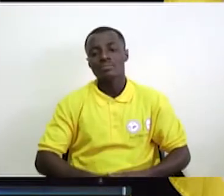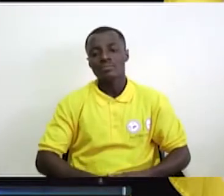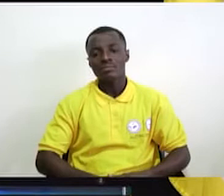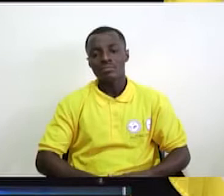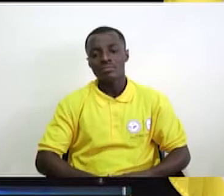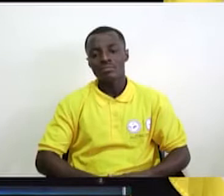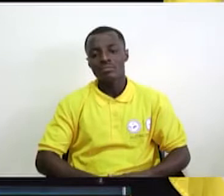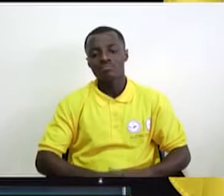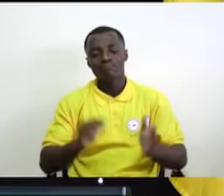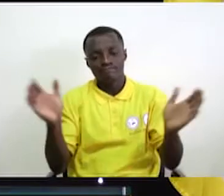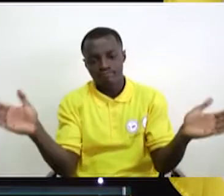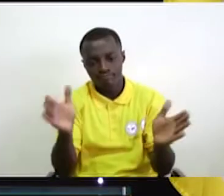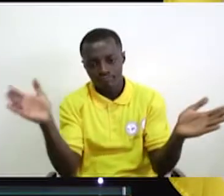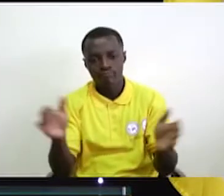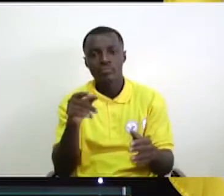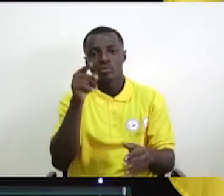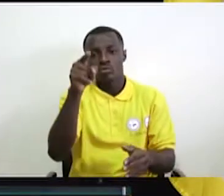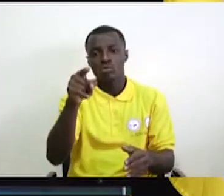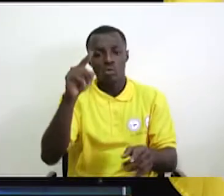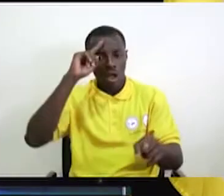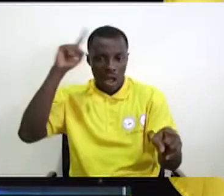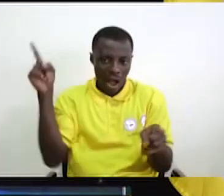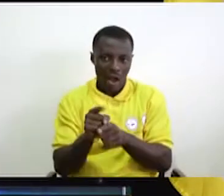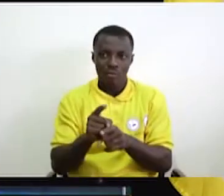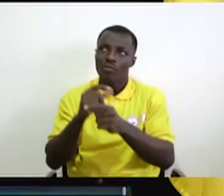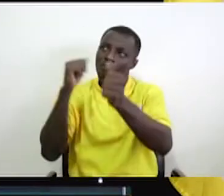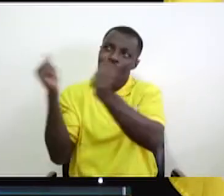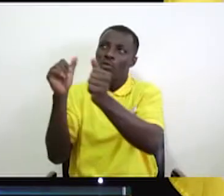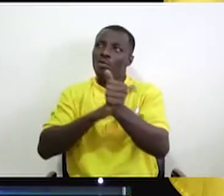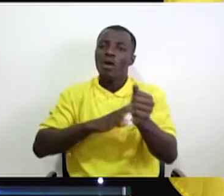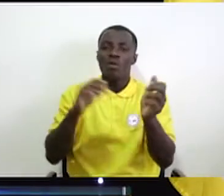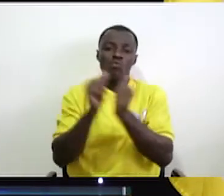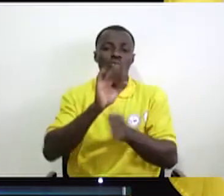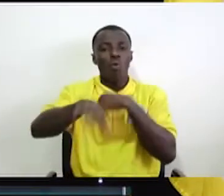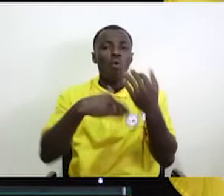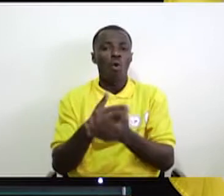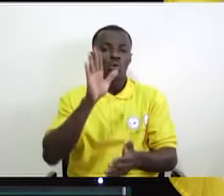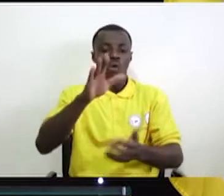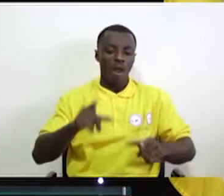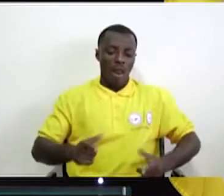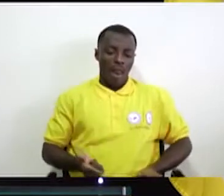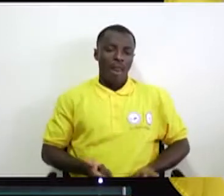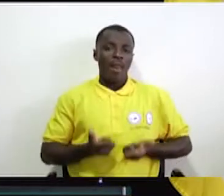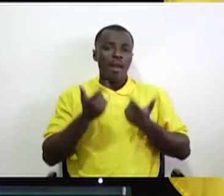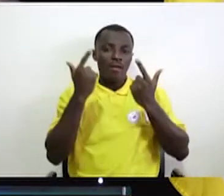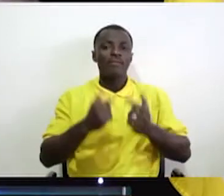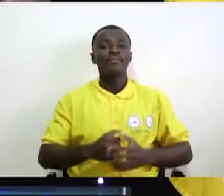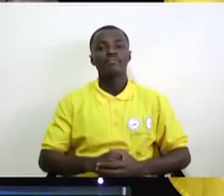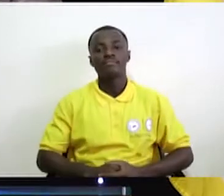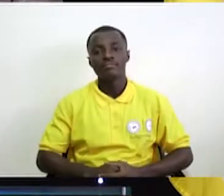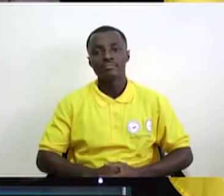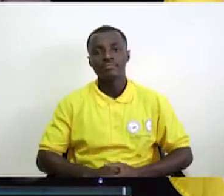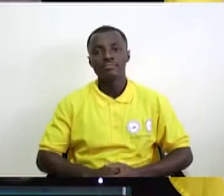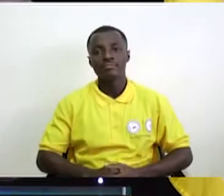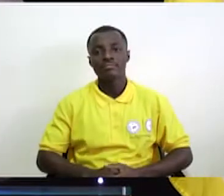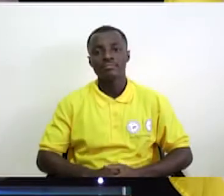And I encourage you to sign the death certificate of your sinful nature. Unto